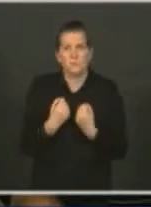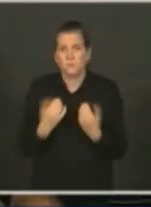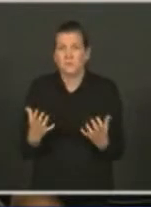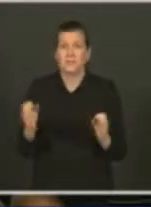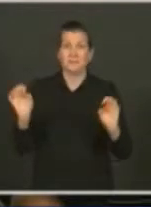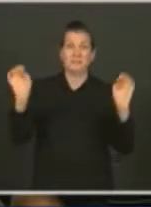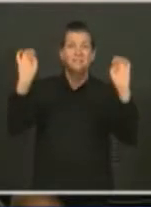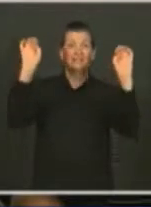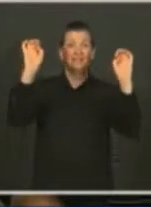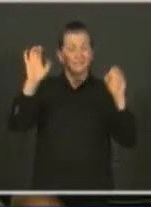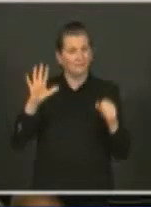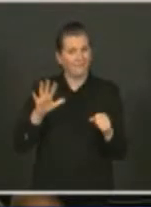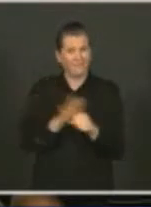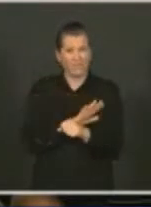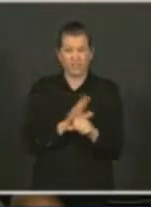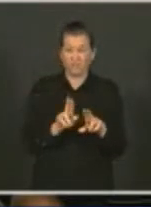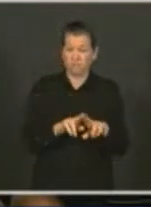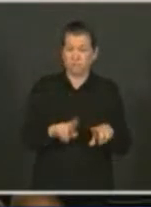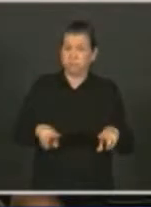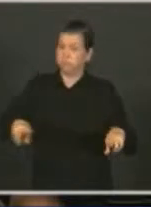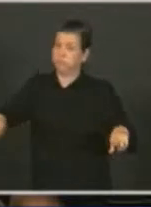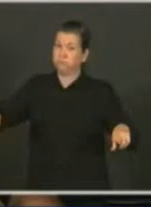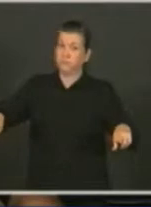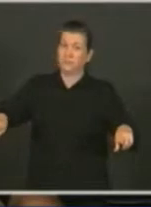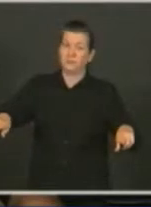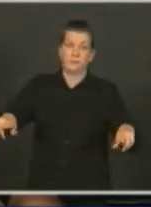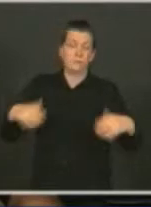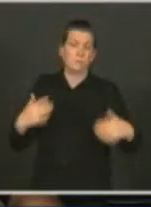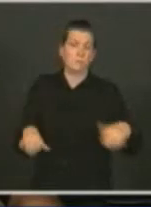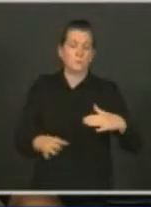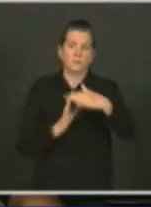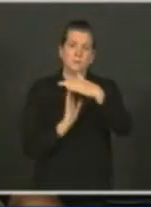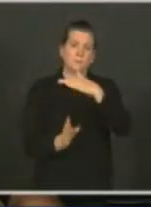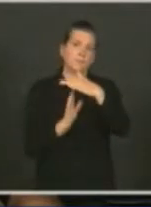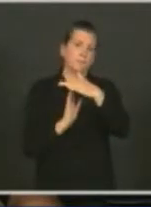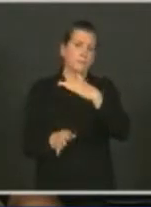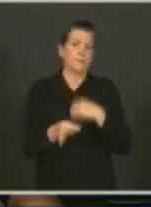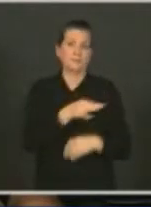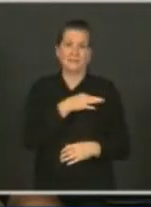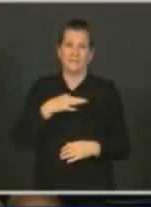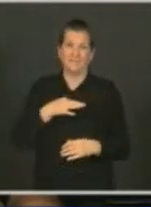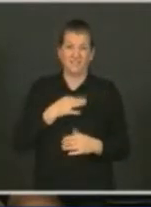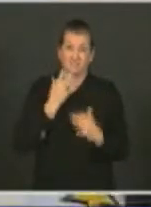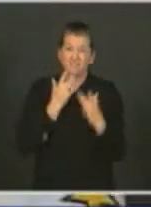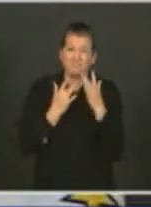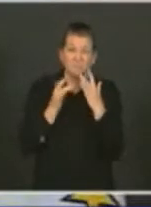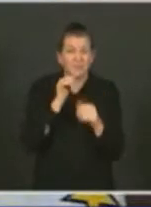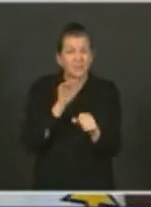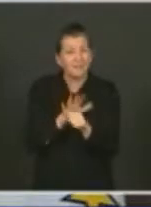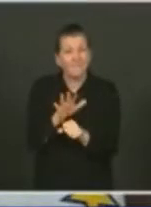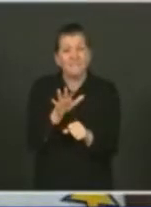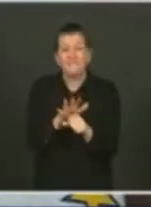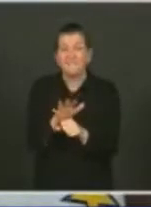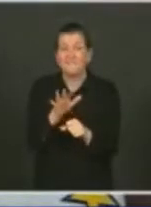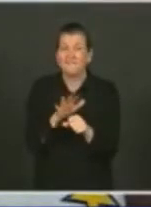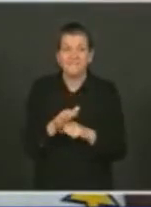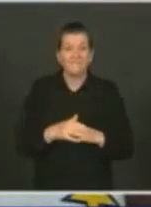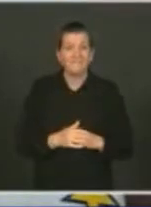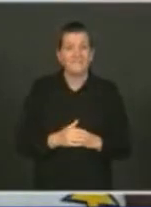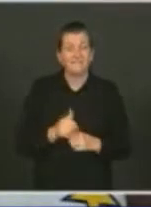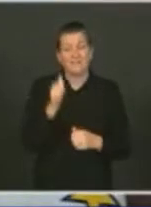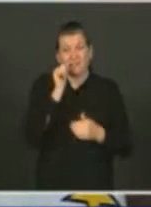overflowing, and staff shortages are becoming a real issue. And I've been up here week after week after